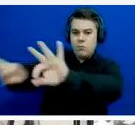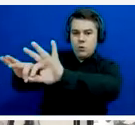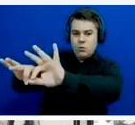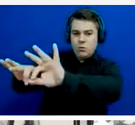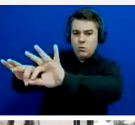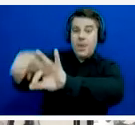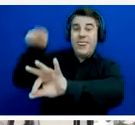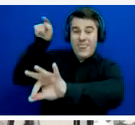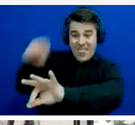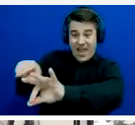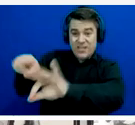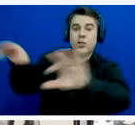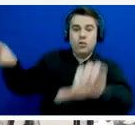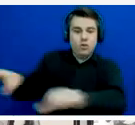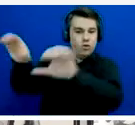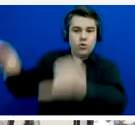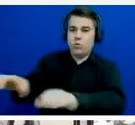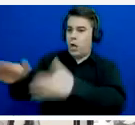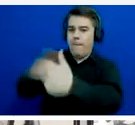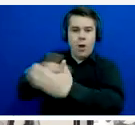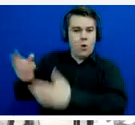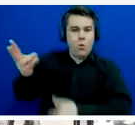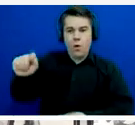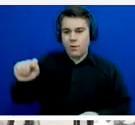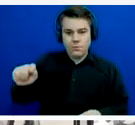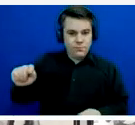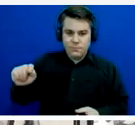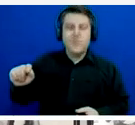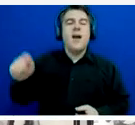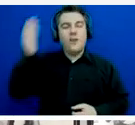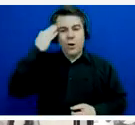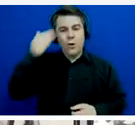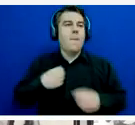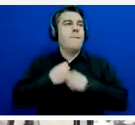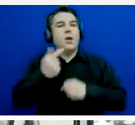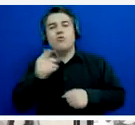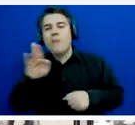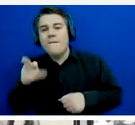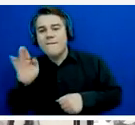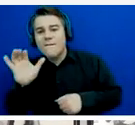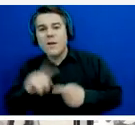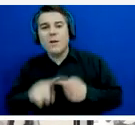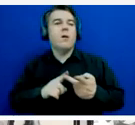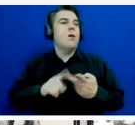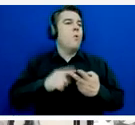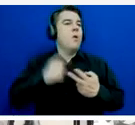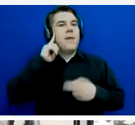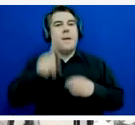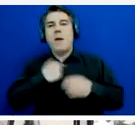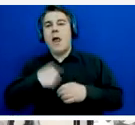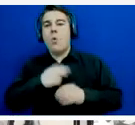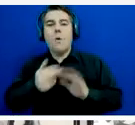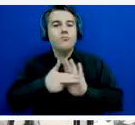doing them no matter what. I know we get into making graphics and we're thinking about our brand